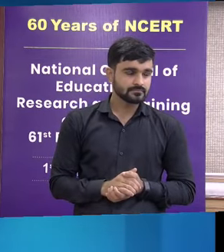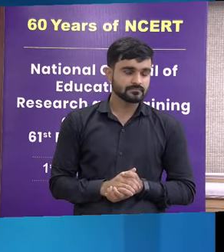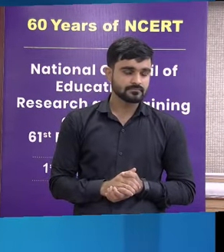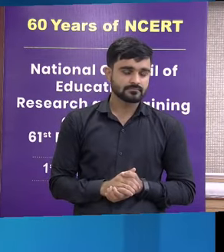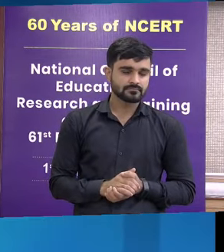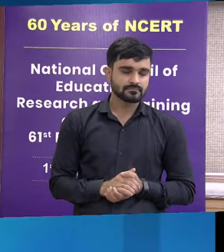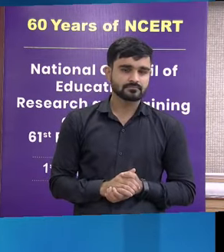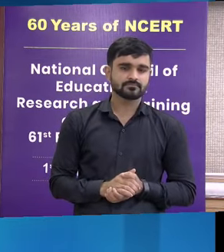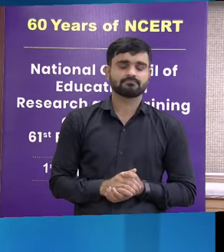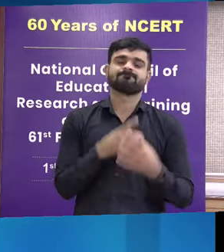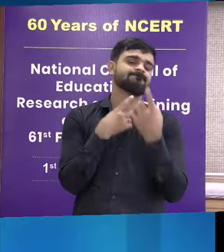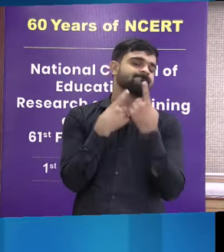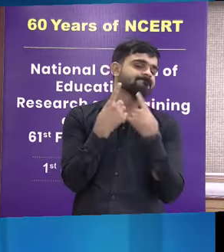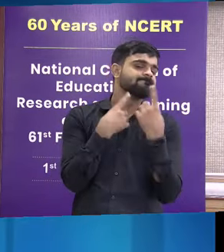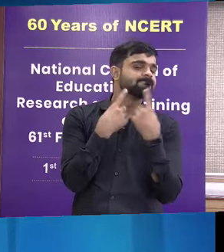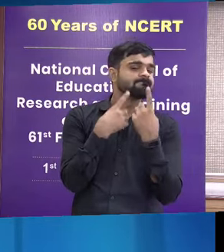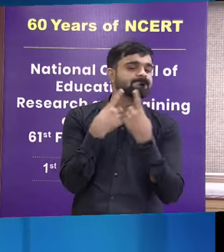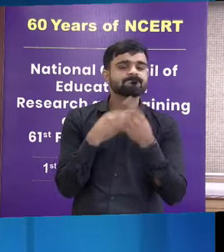we have to talk about the